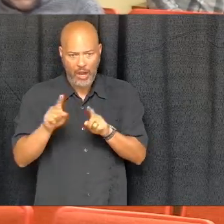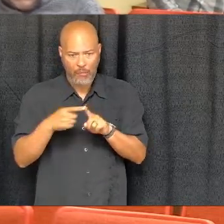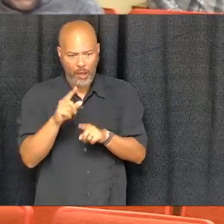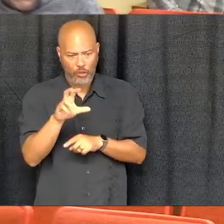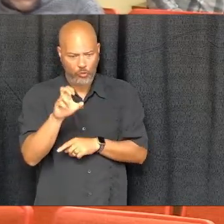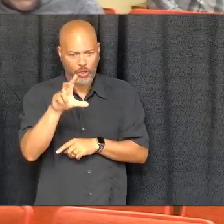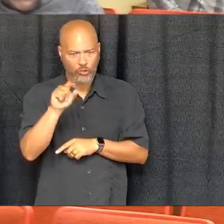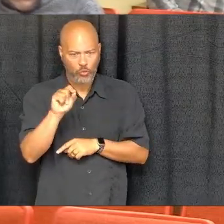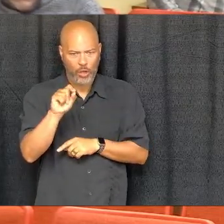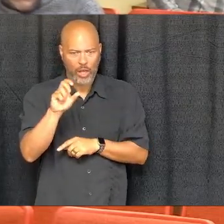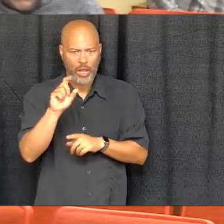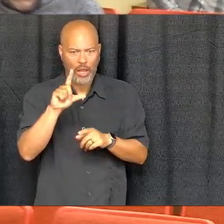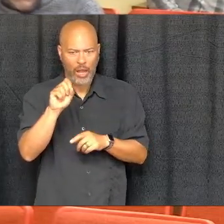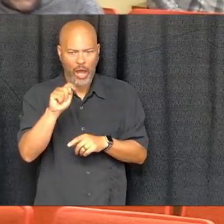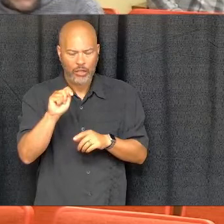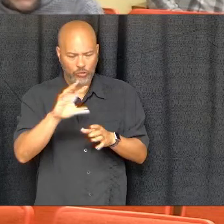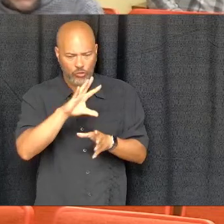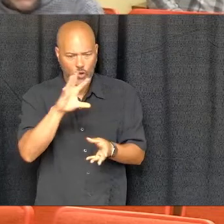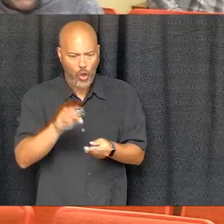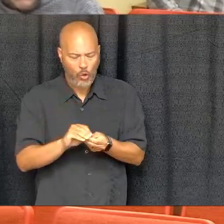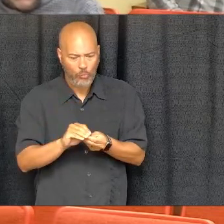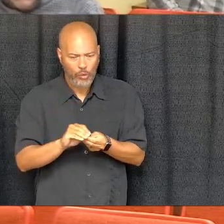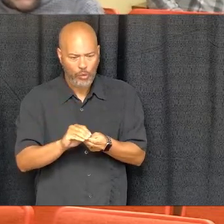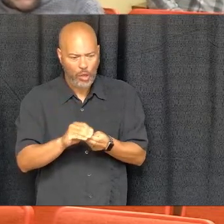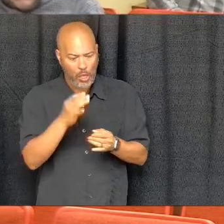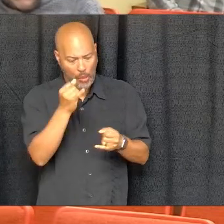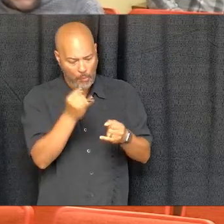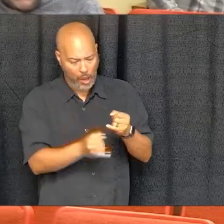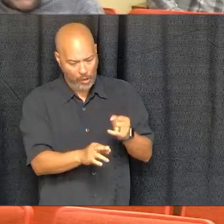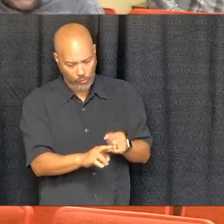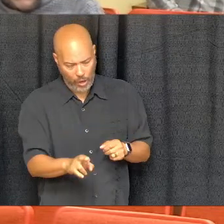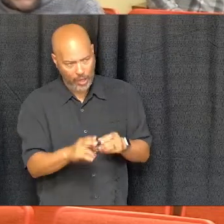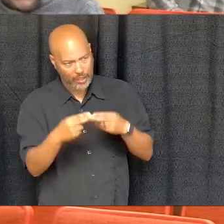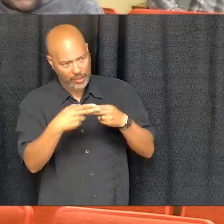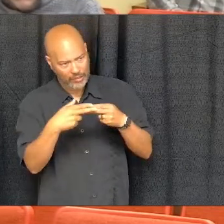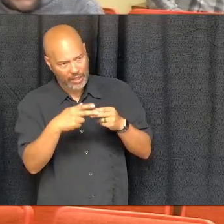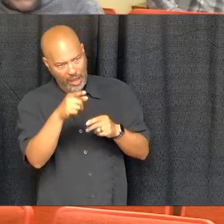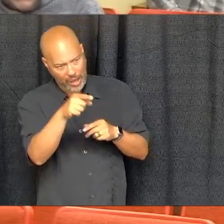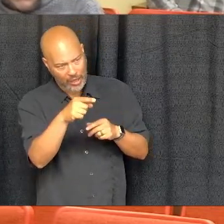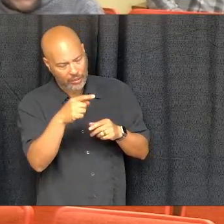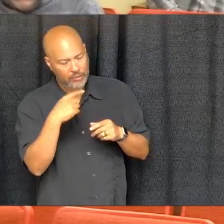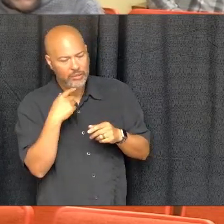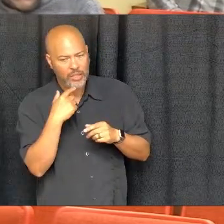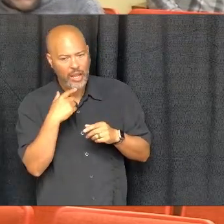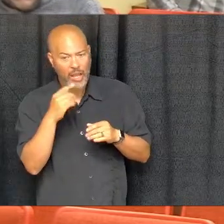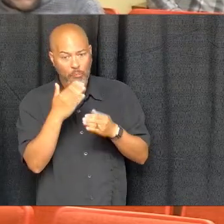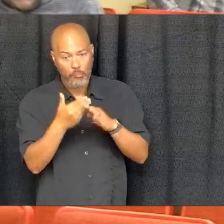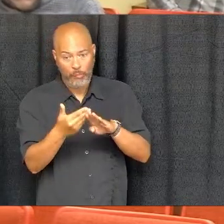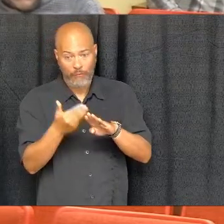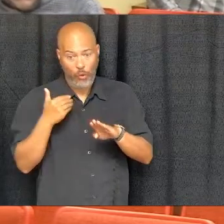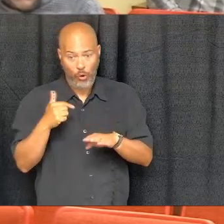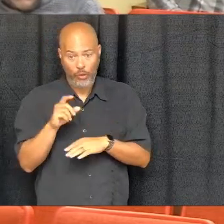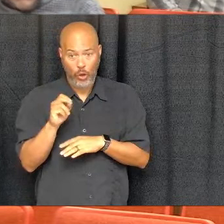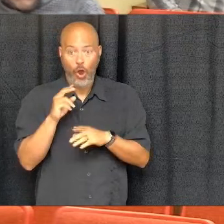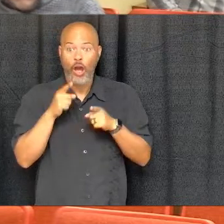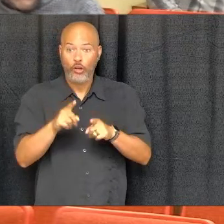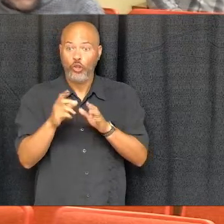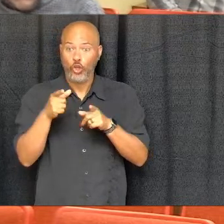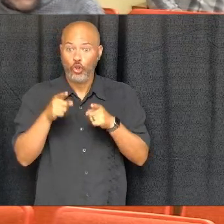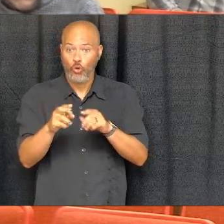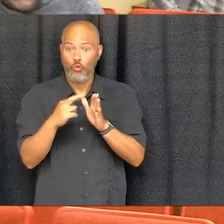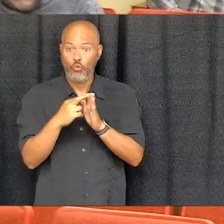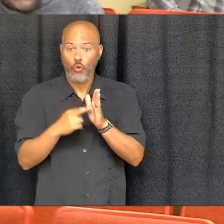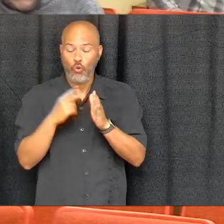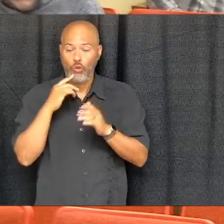320 total lots. Bottom right corner of this slide, before this ordinance, so under the current rules, there